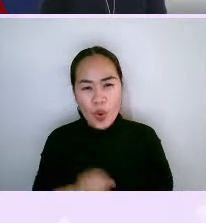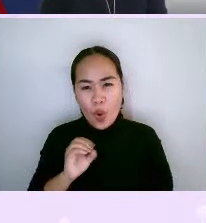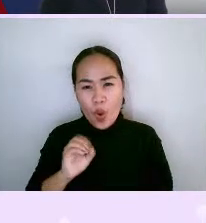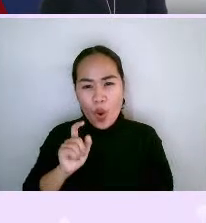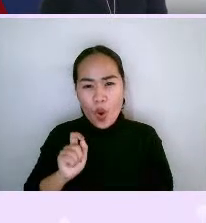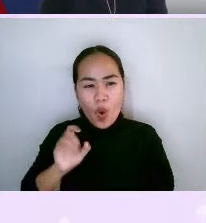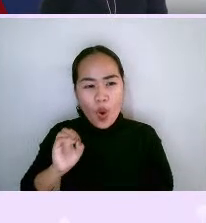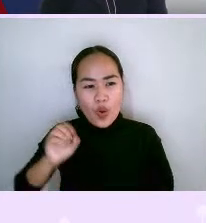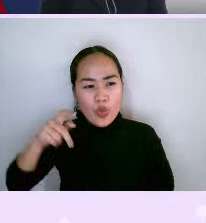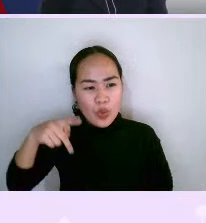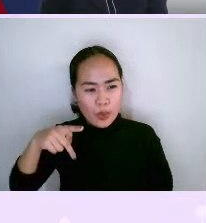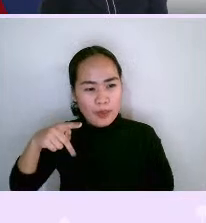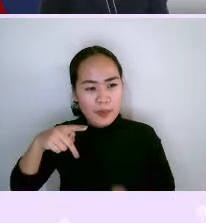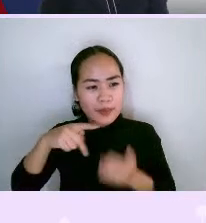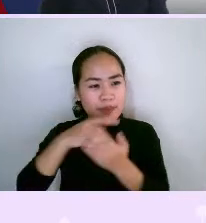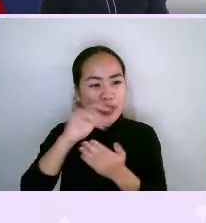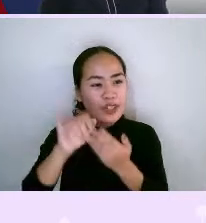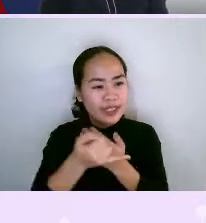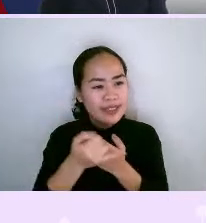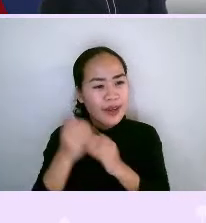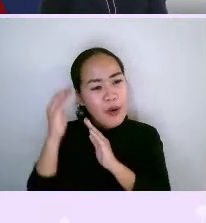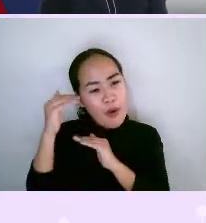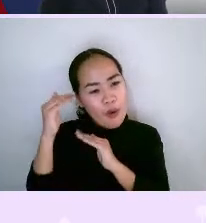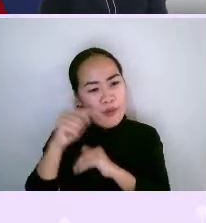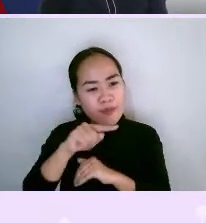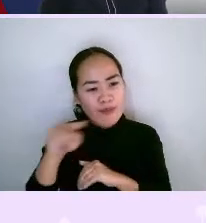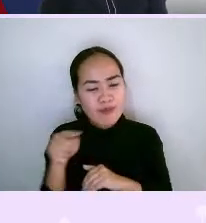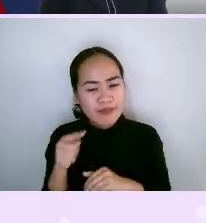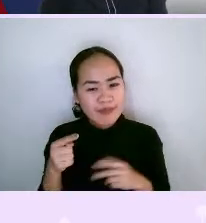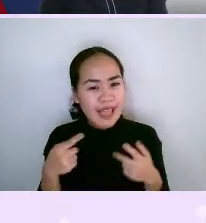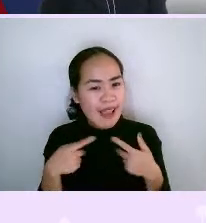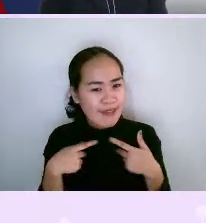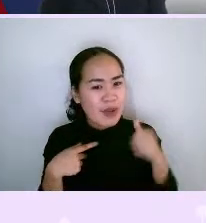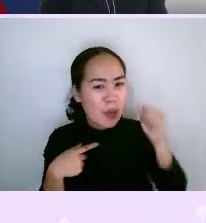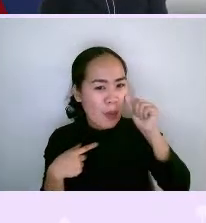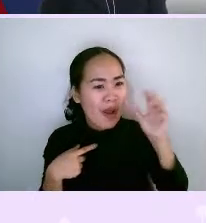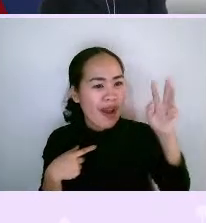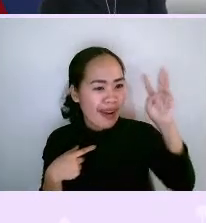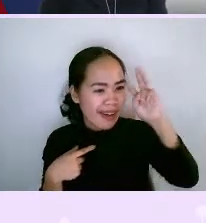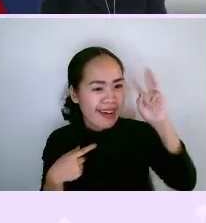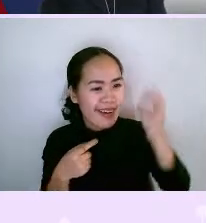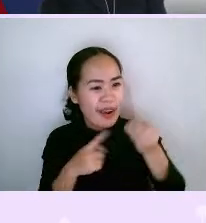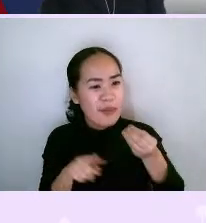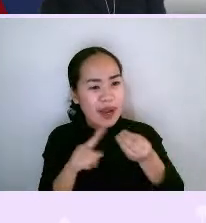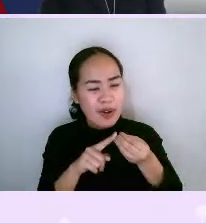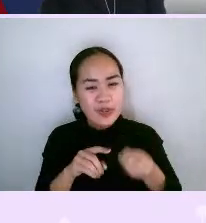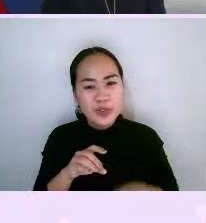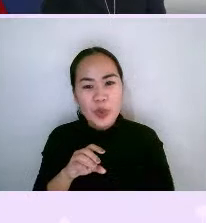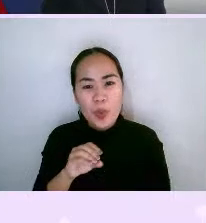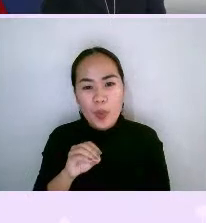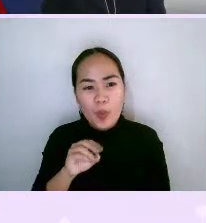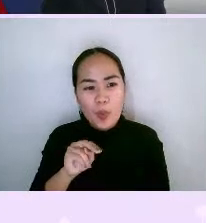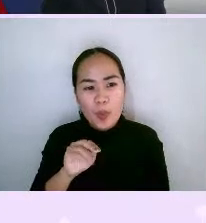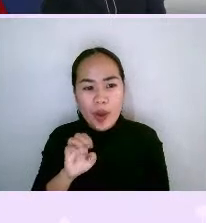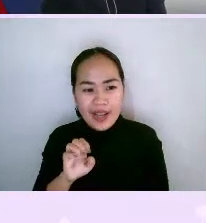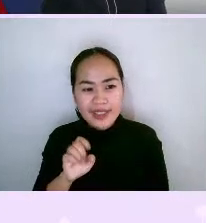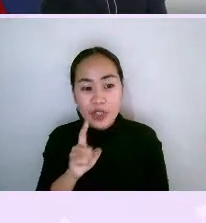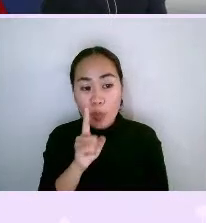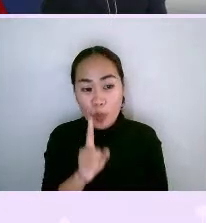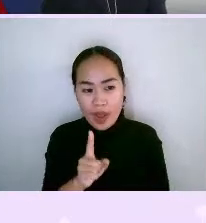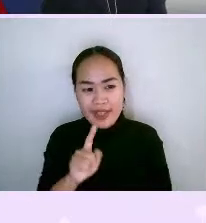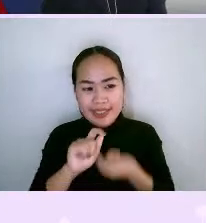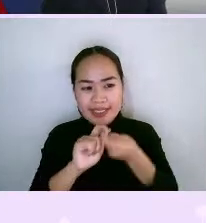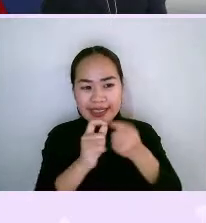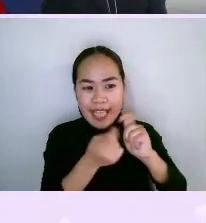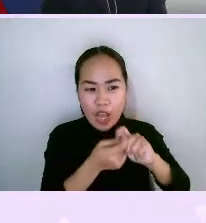project. Hopefully, marami na po sa inyo ang nakakaalam dito sa ating One Town, One Product program,